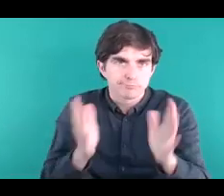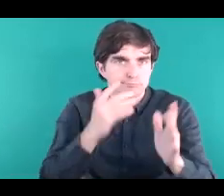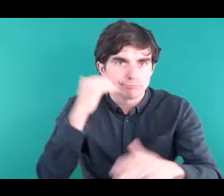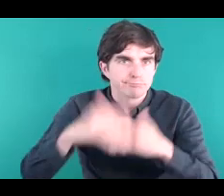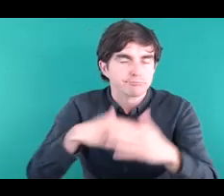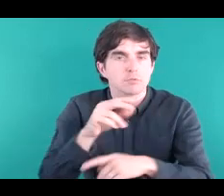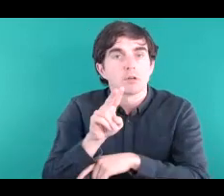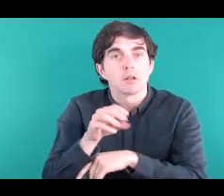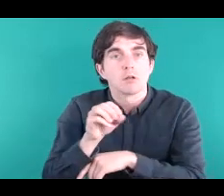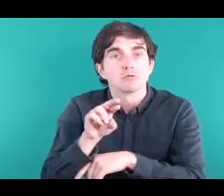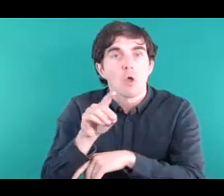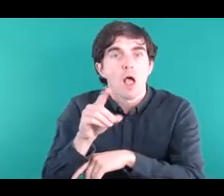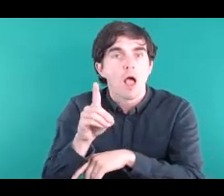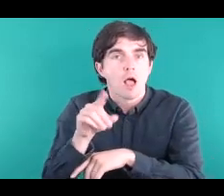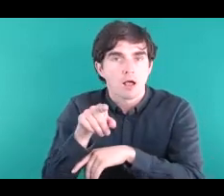Yes.